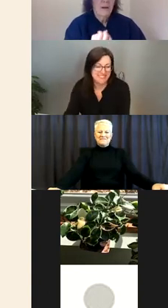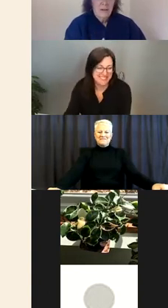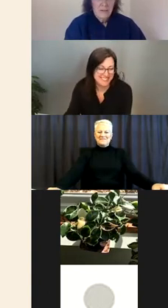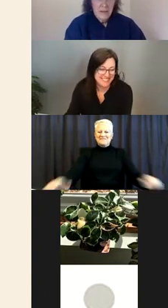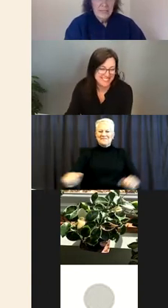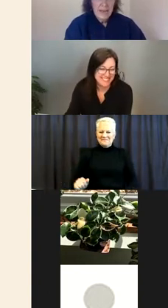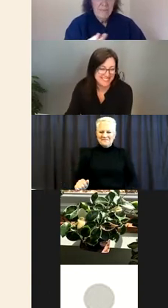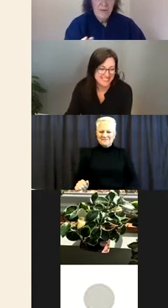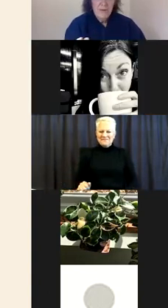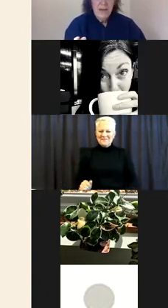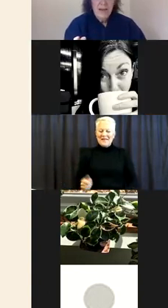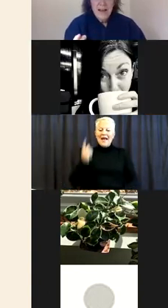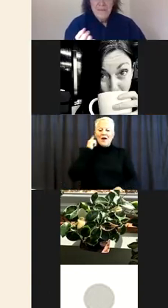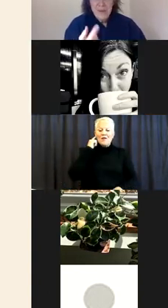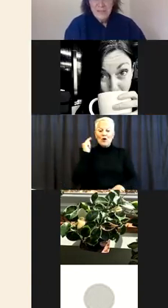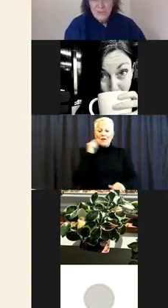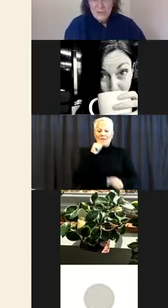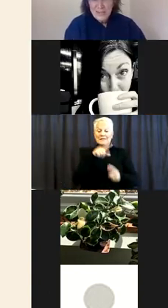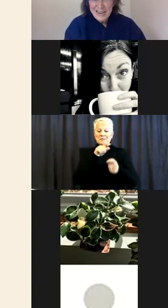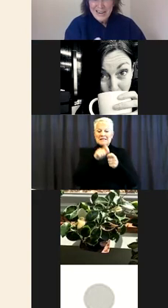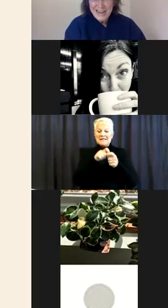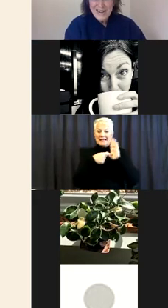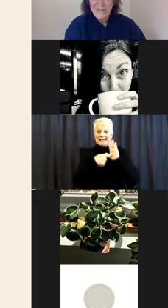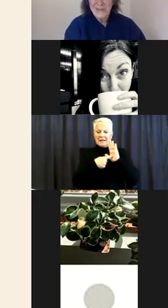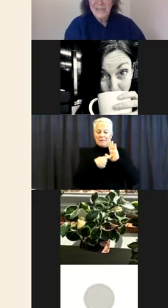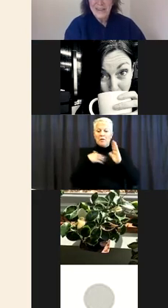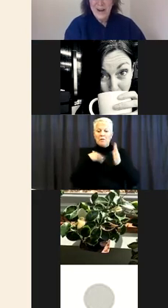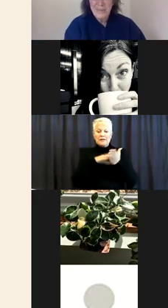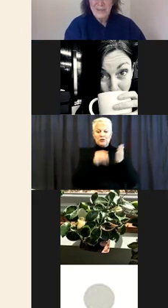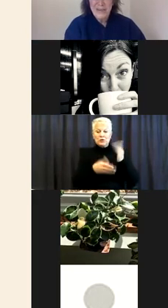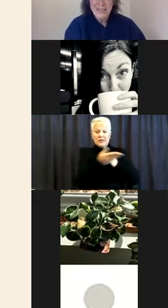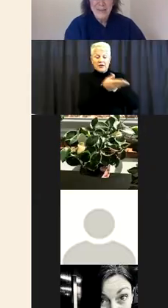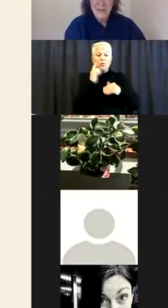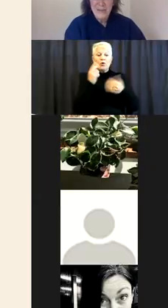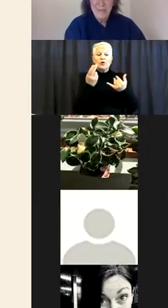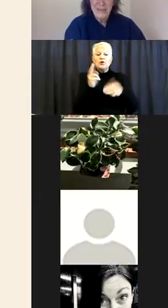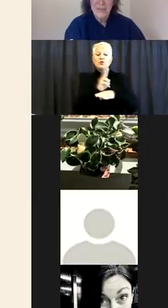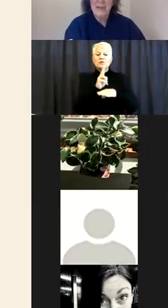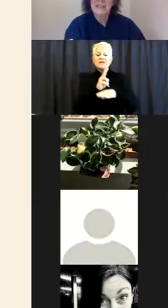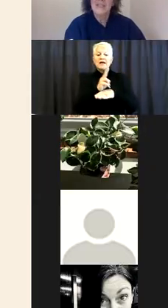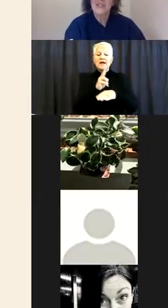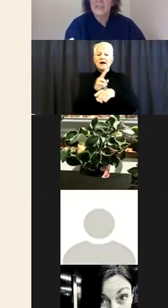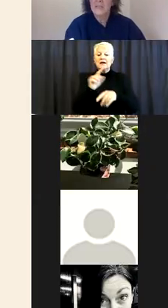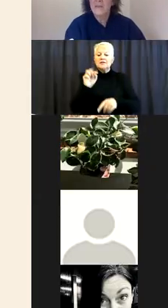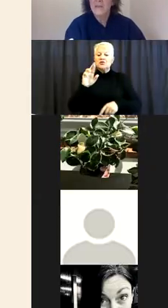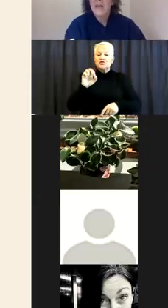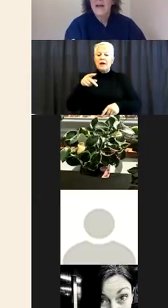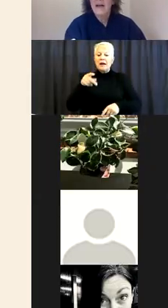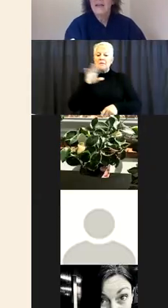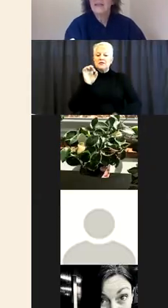particular example, my student here, we're using a trapezoid table, a trap table, and it's